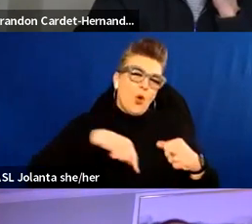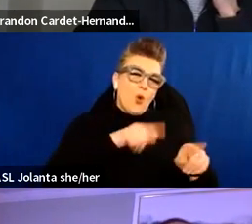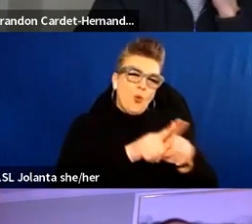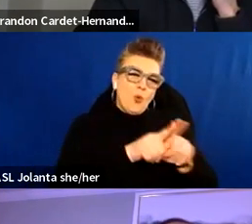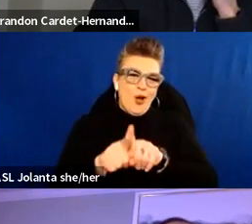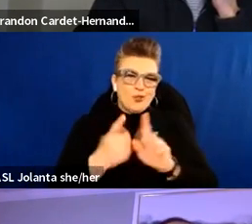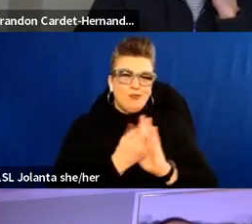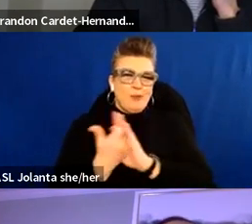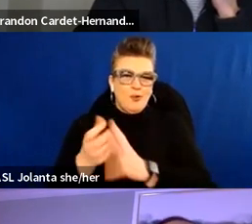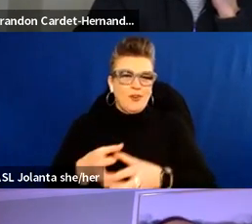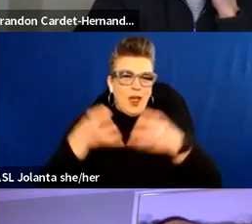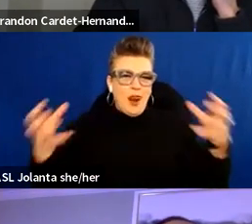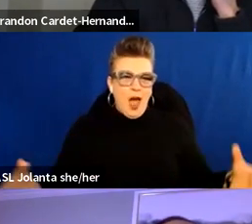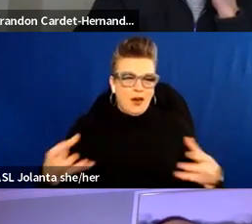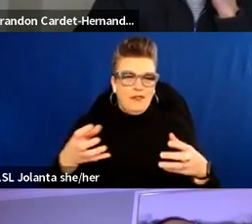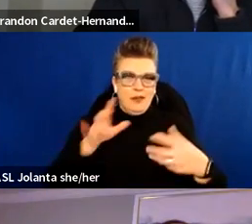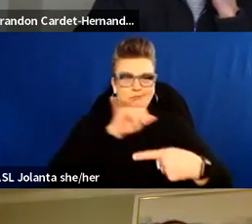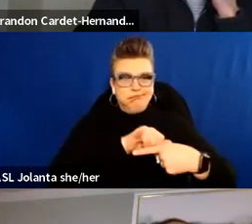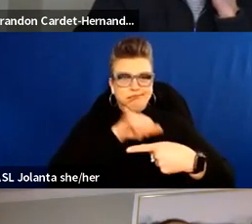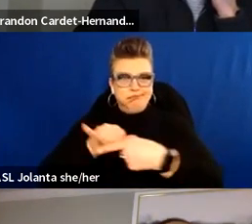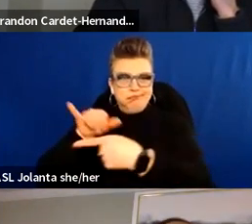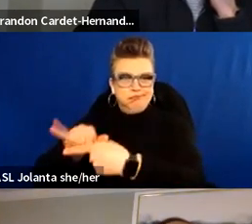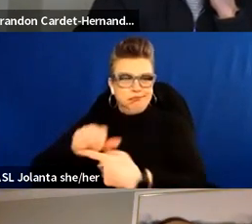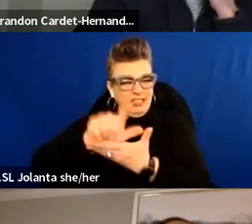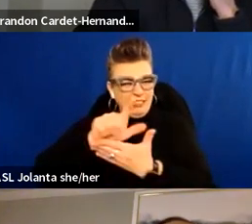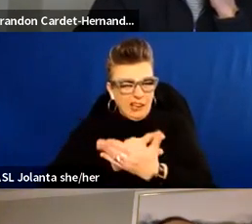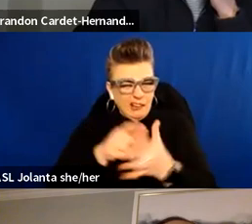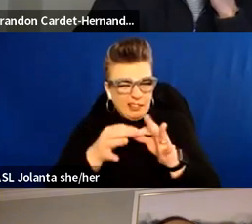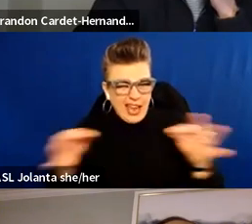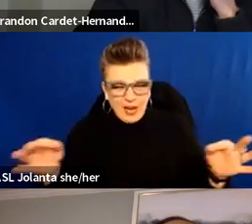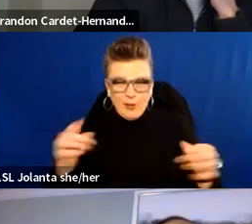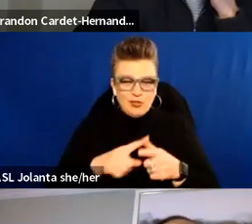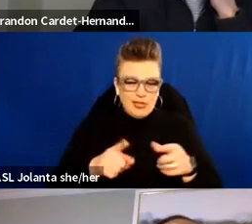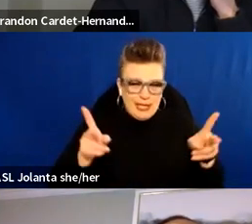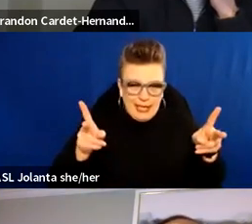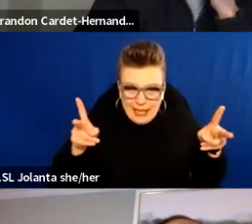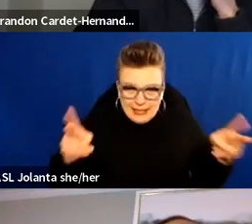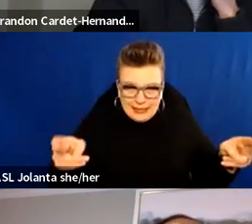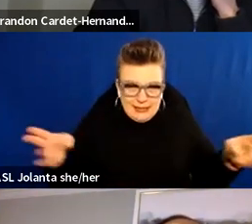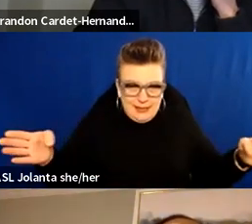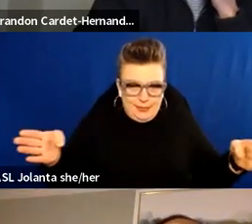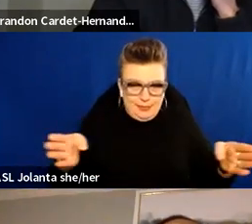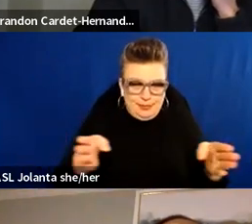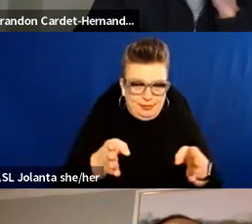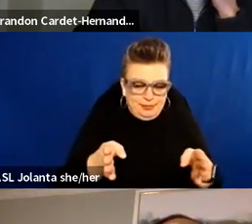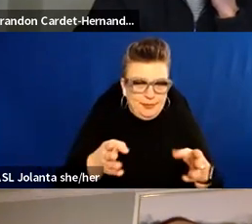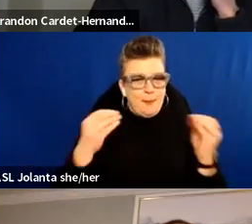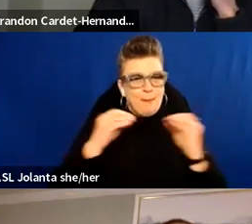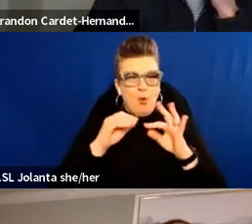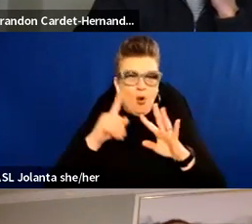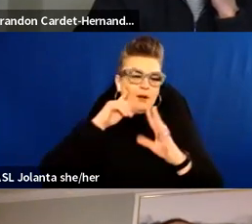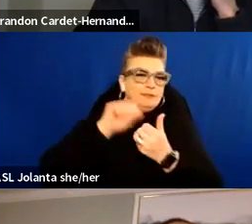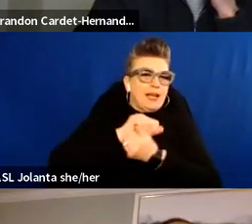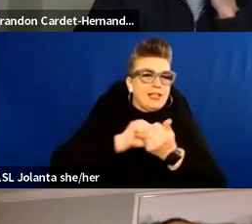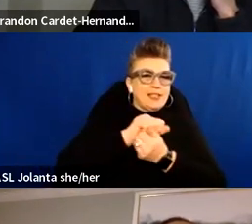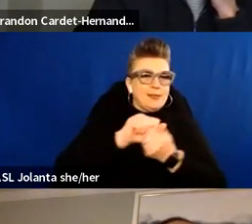legalese that was a big part of it um and just pared it down and moved uh me again deputy talked about it's more